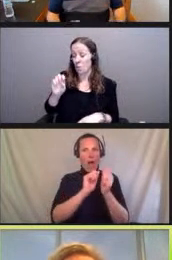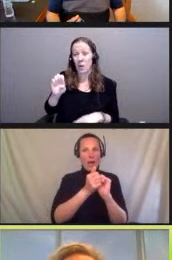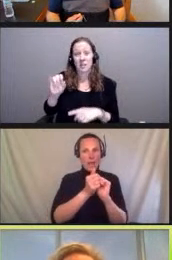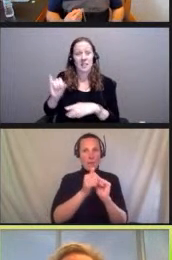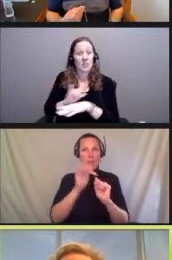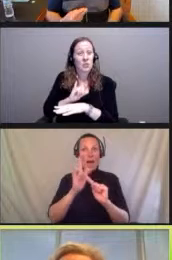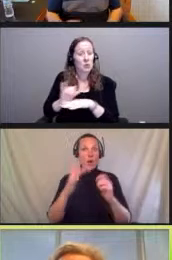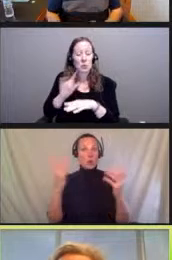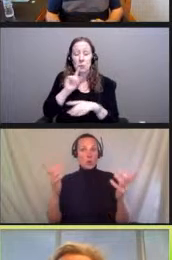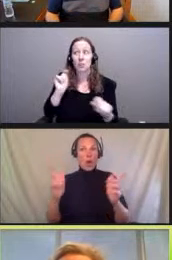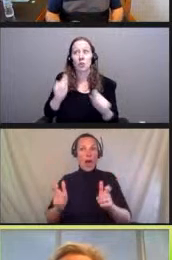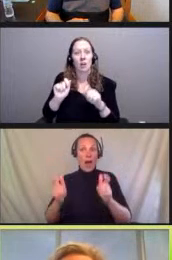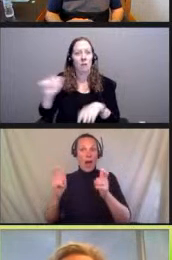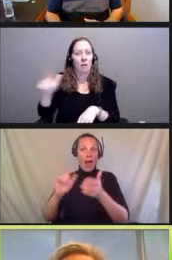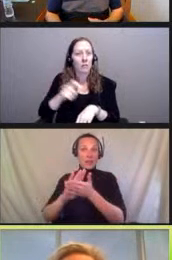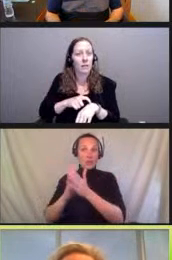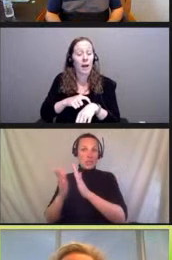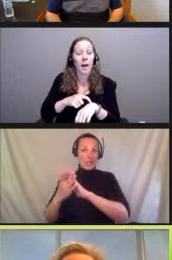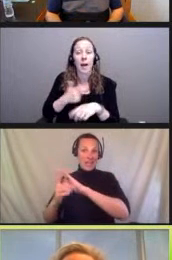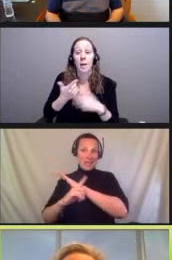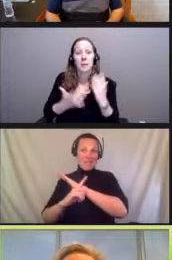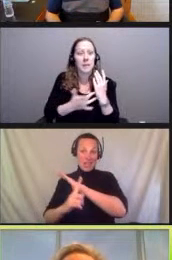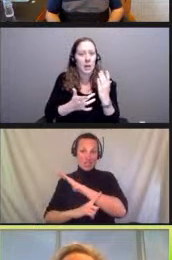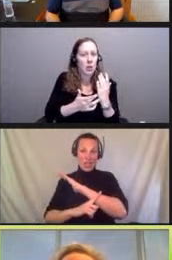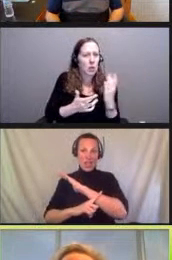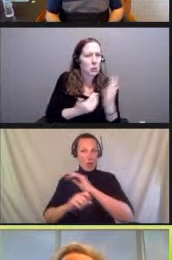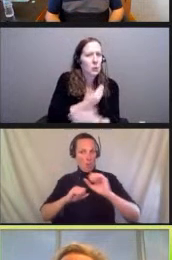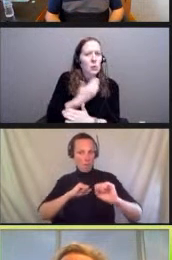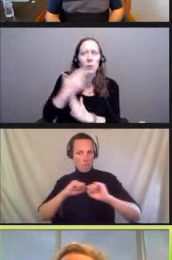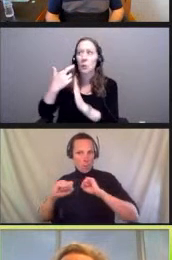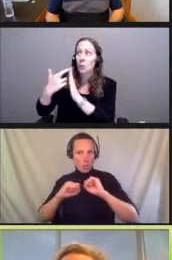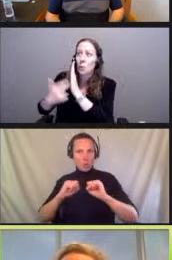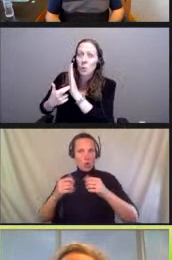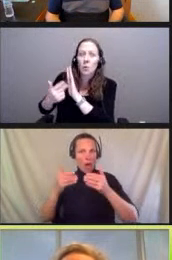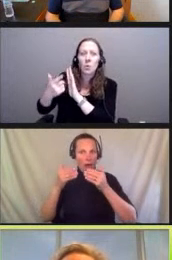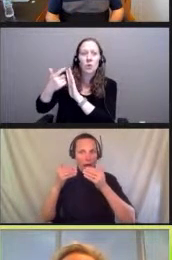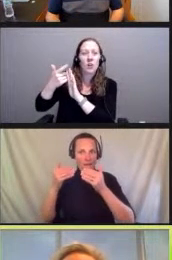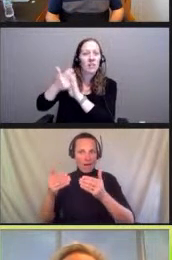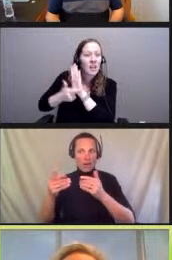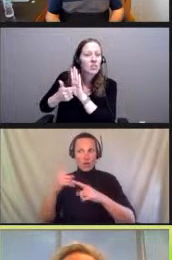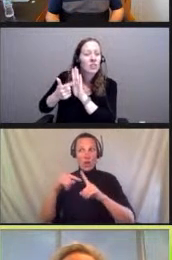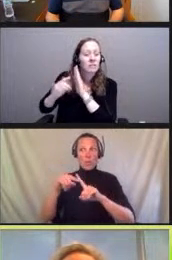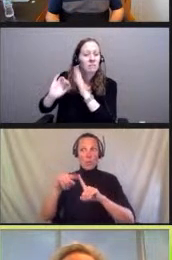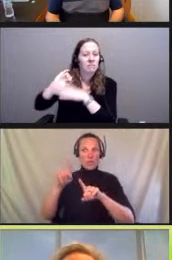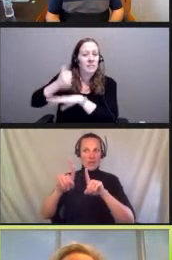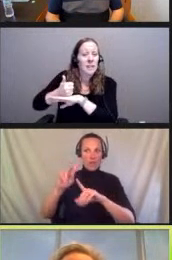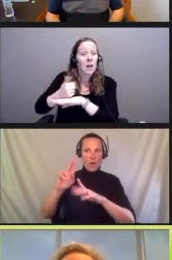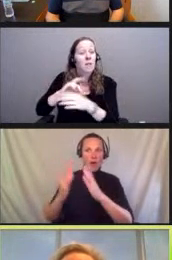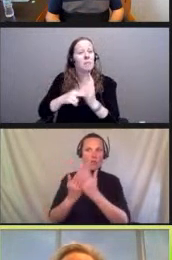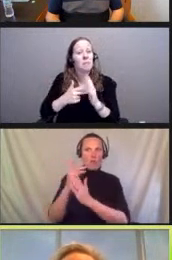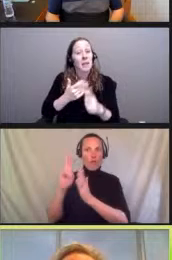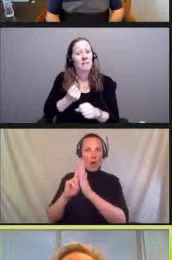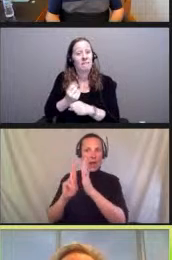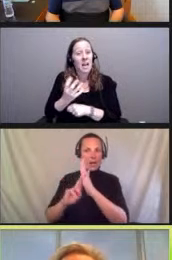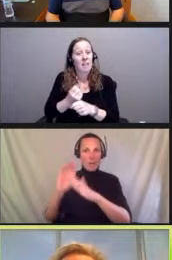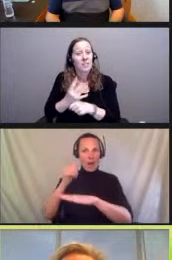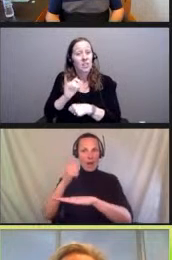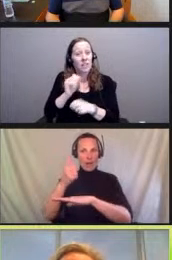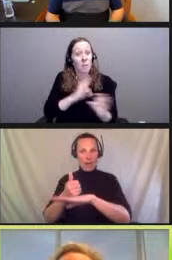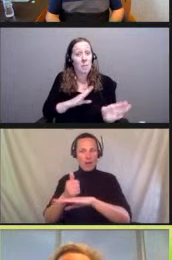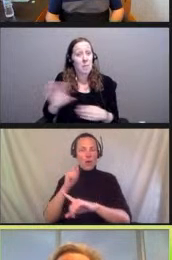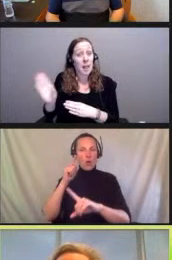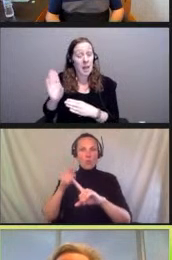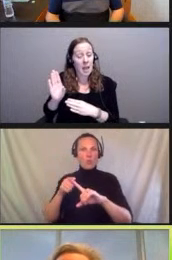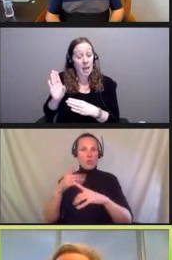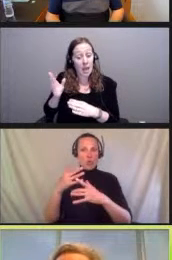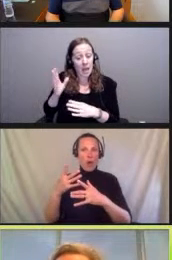will emerge, new regulations and legislations will come forward. The approach to refresh the plan every 5 years positions the city well,